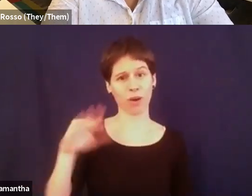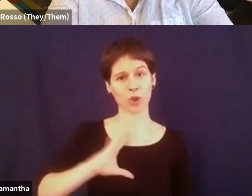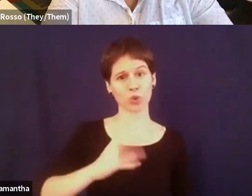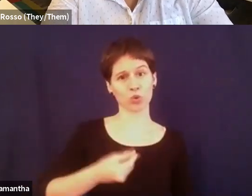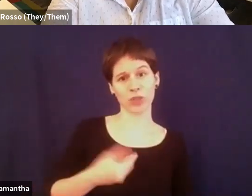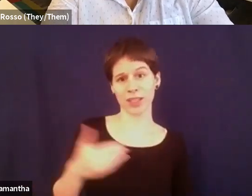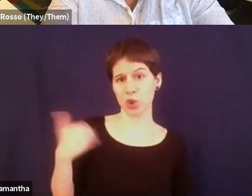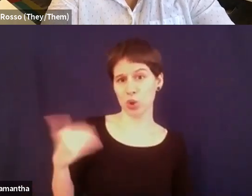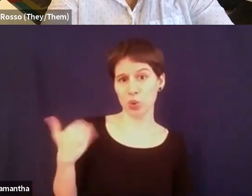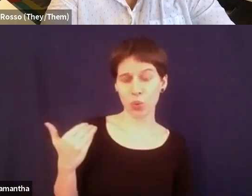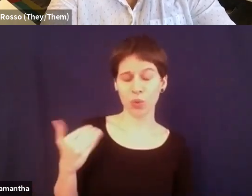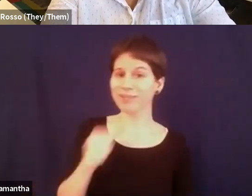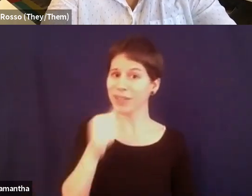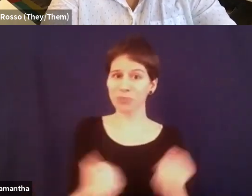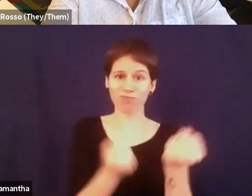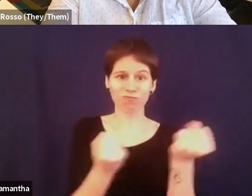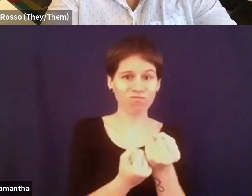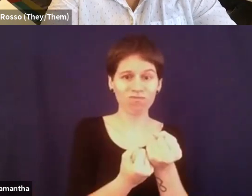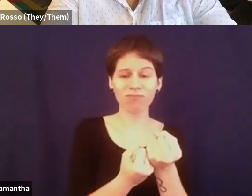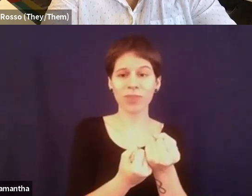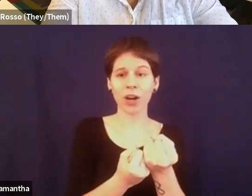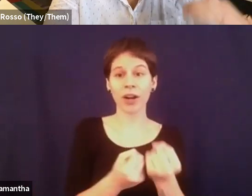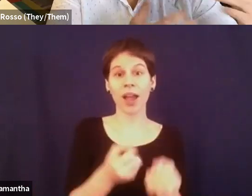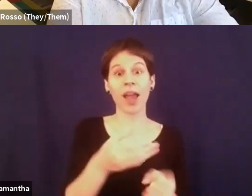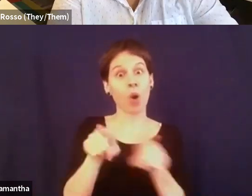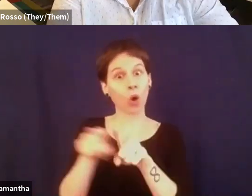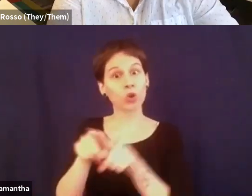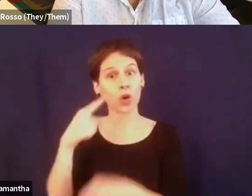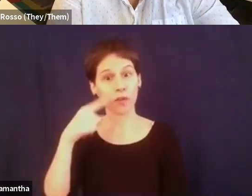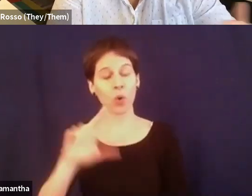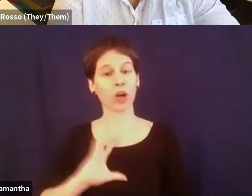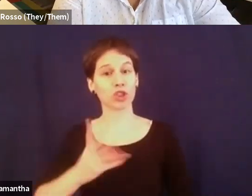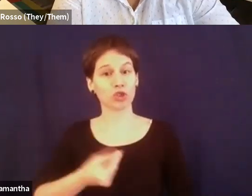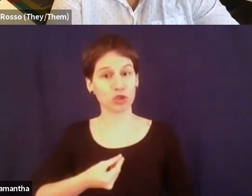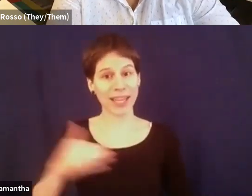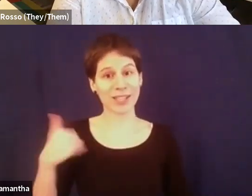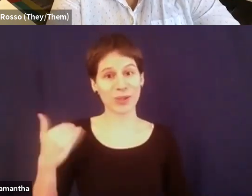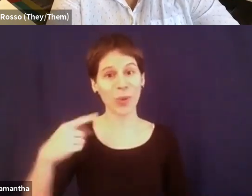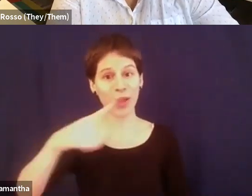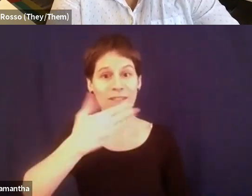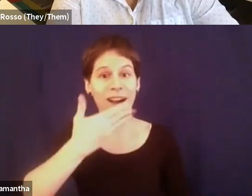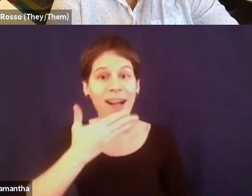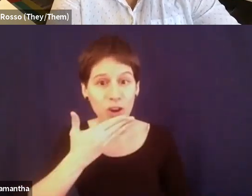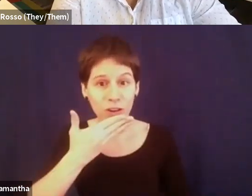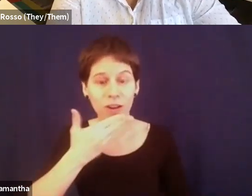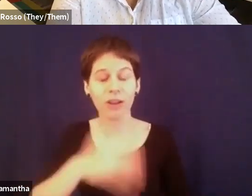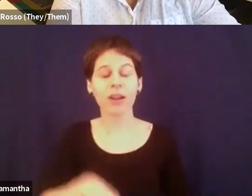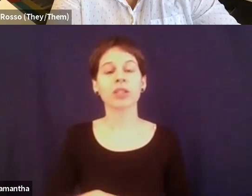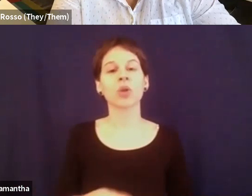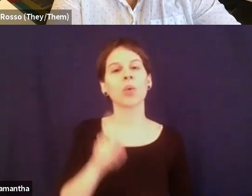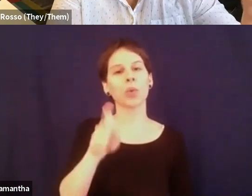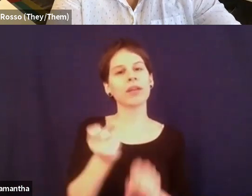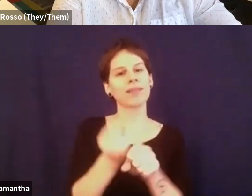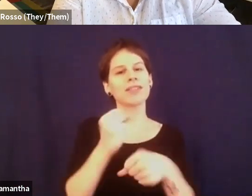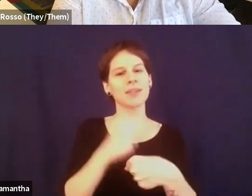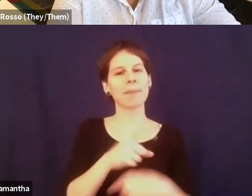just trans and queer youth, but queer and trans youth of color, right? And the intersectionality of that and the importance of that. And so we need to make sure that